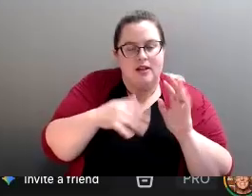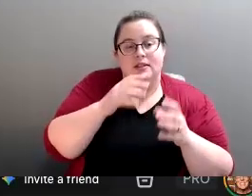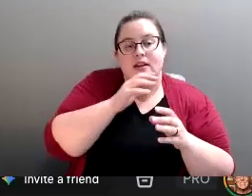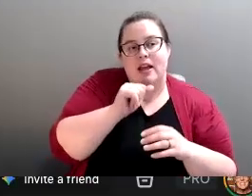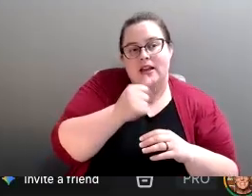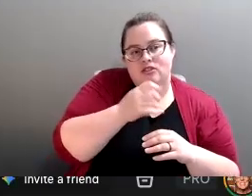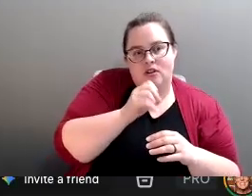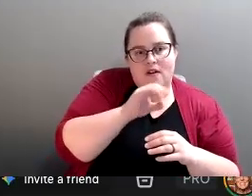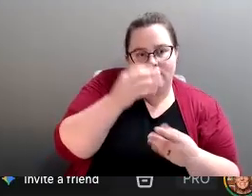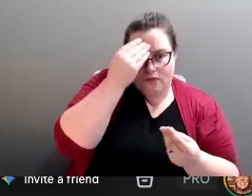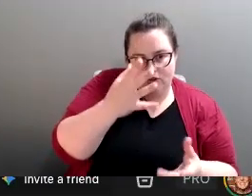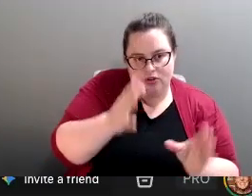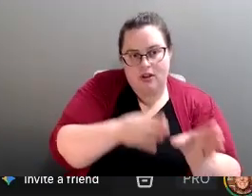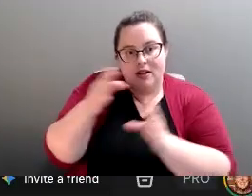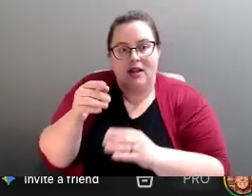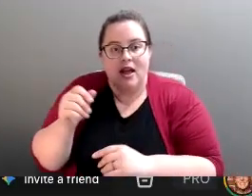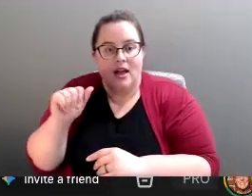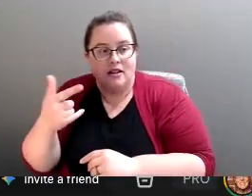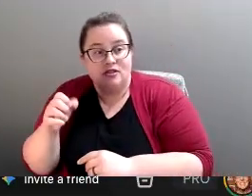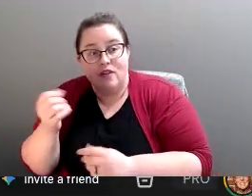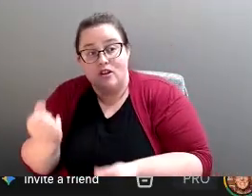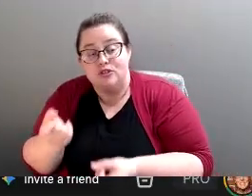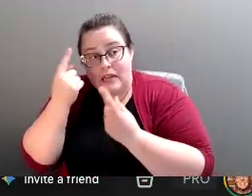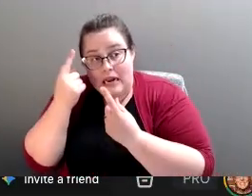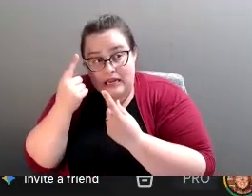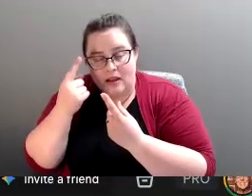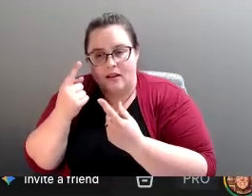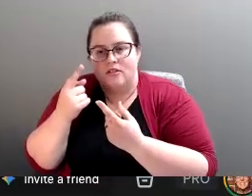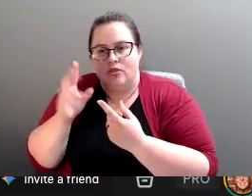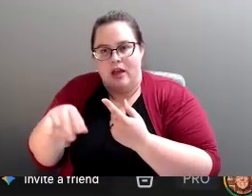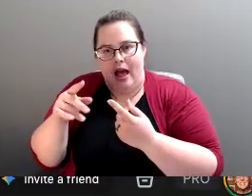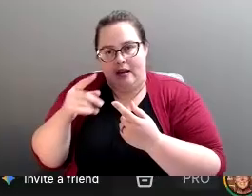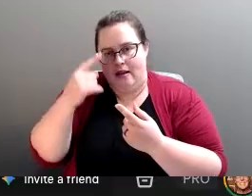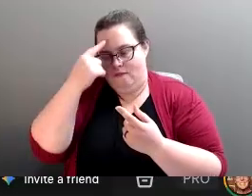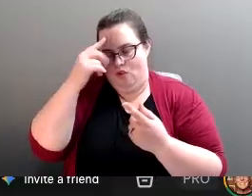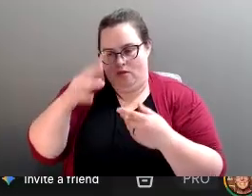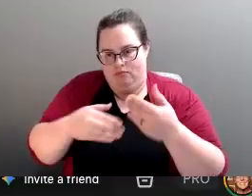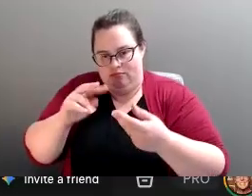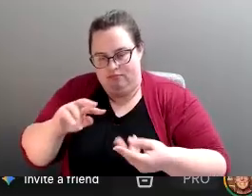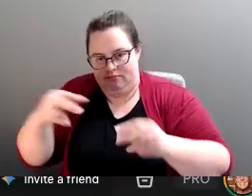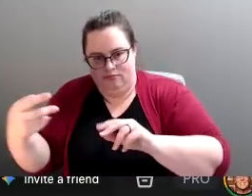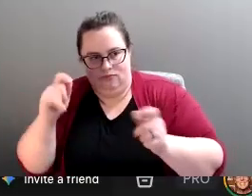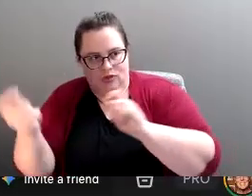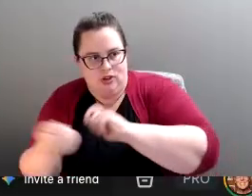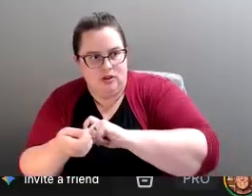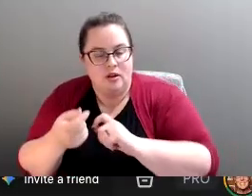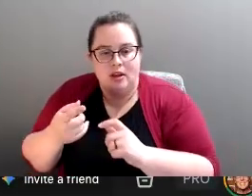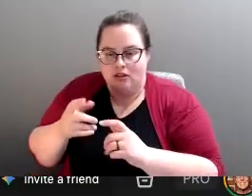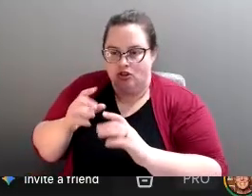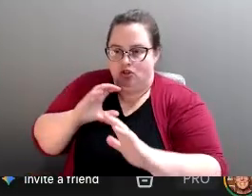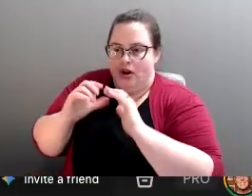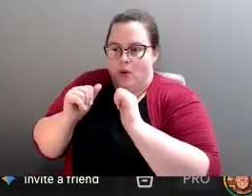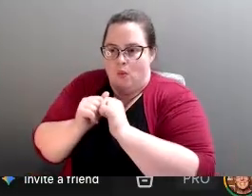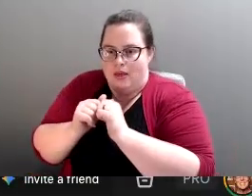age of understanding. The paradigm shift, which is really good, is to think about talking with humans instead of talking with machines. And